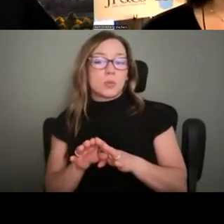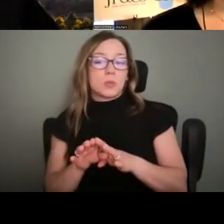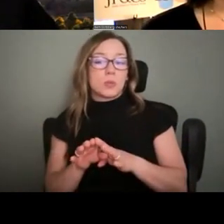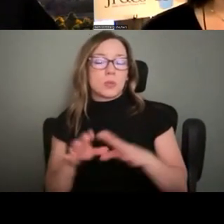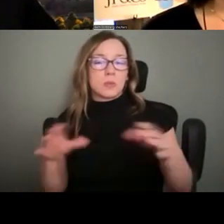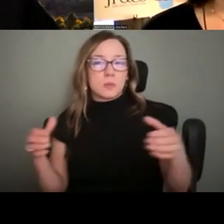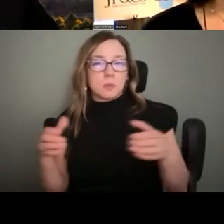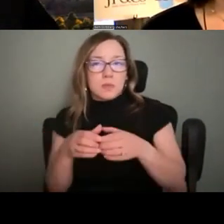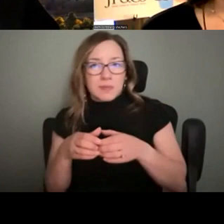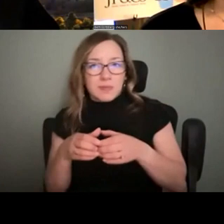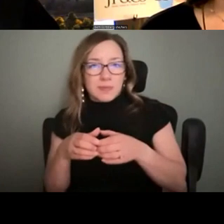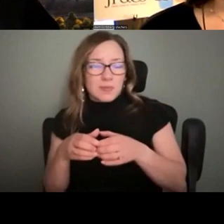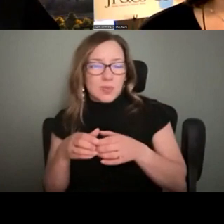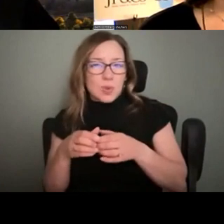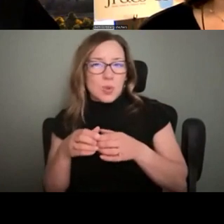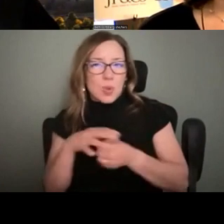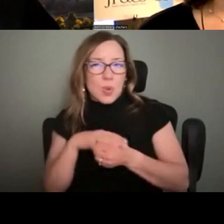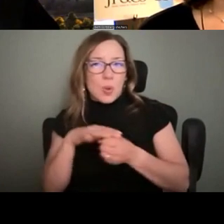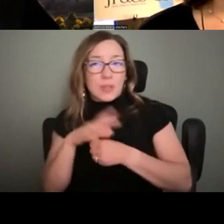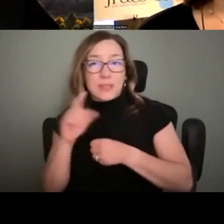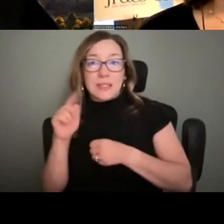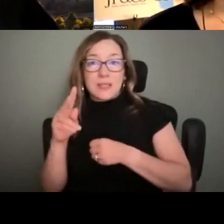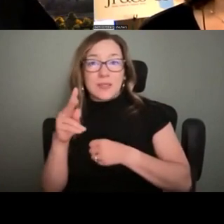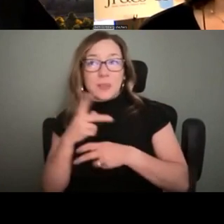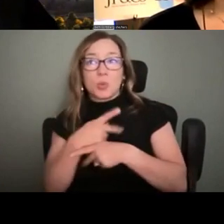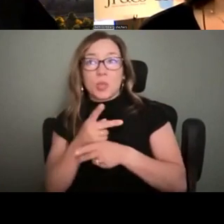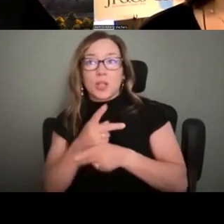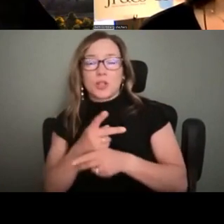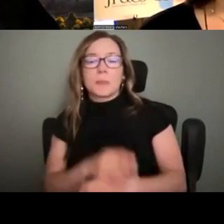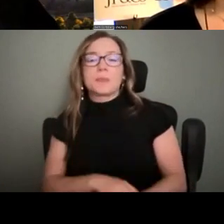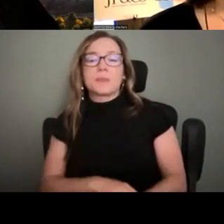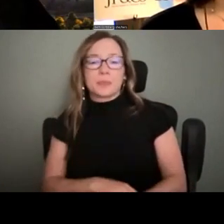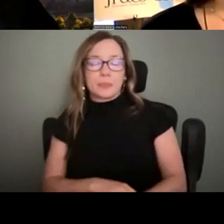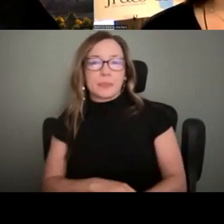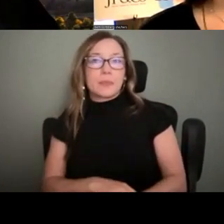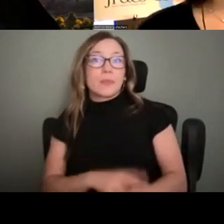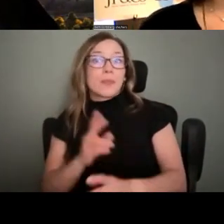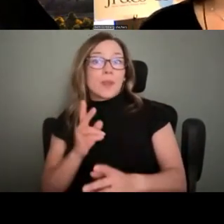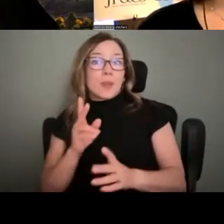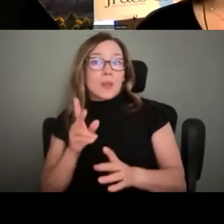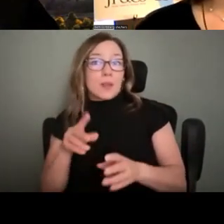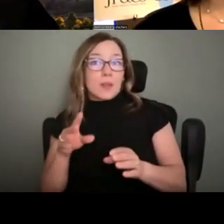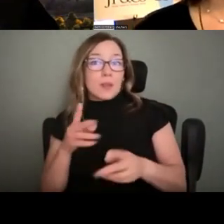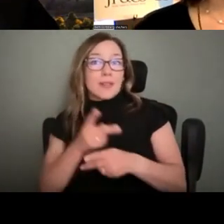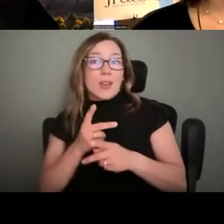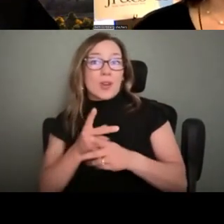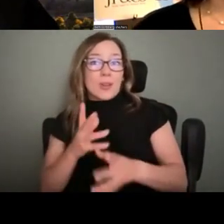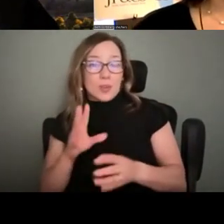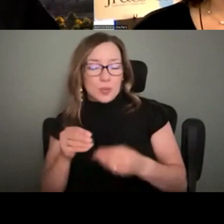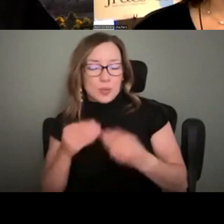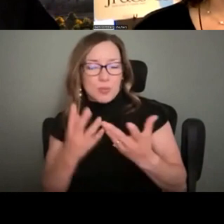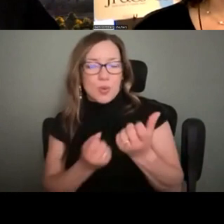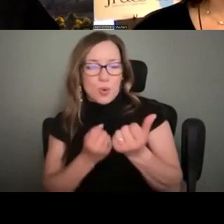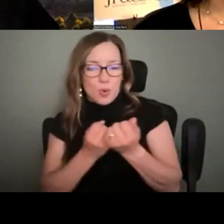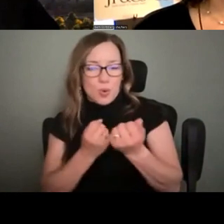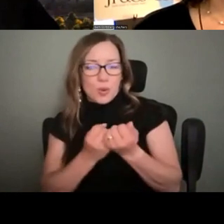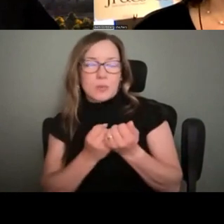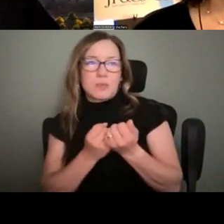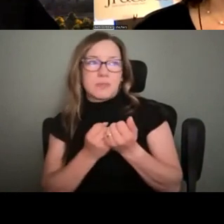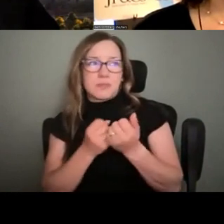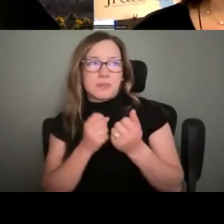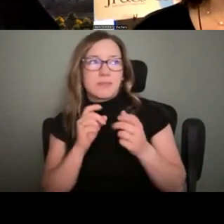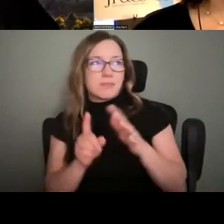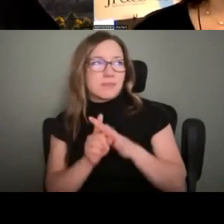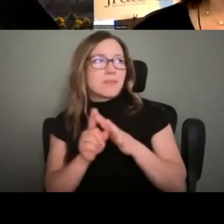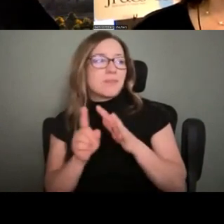local TV production. And so caregiver support comes up, you know, couple of times a year.